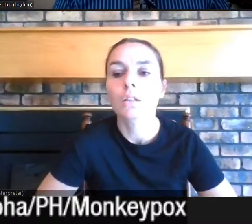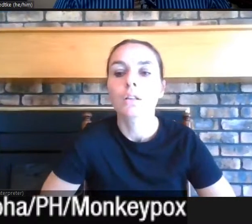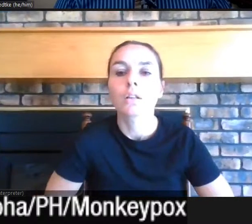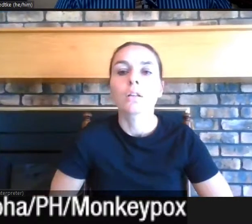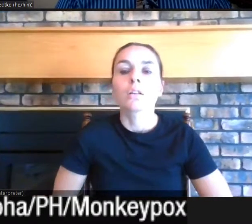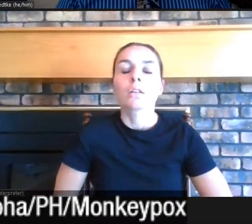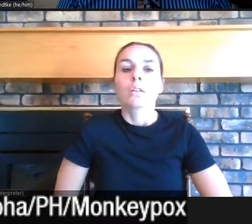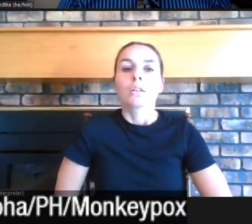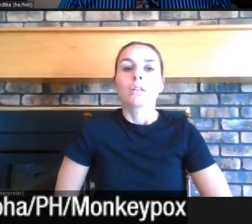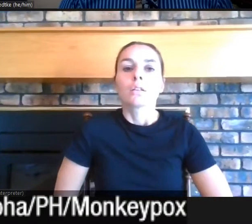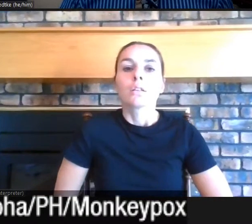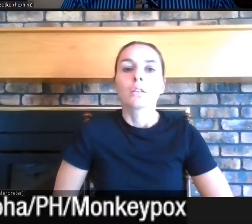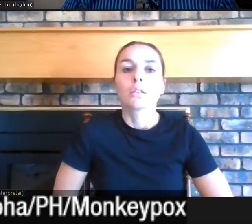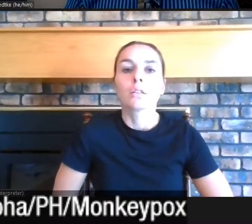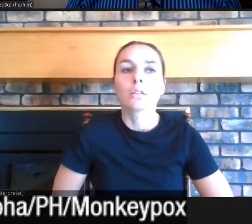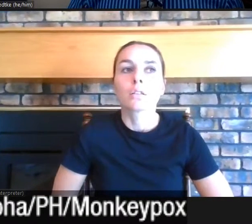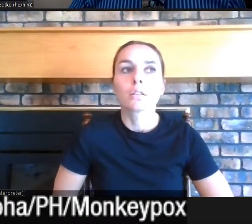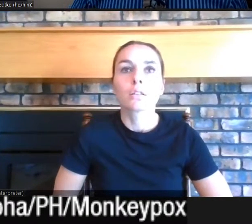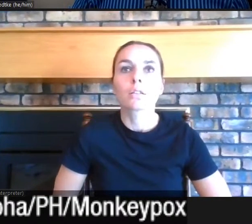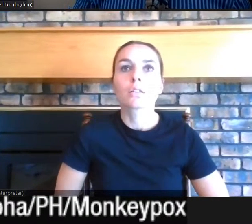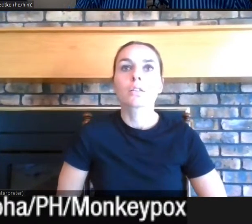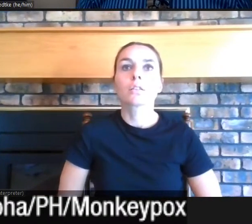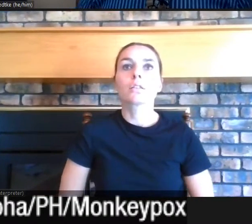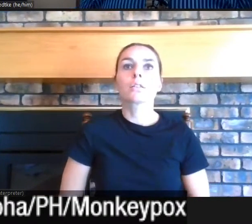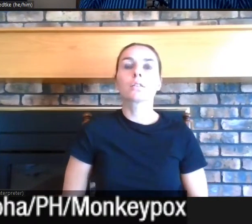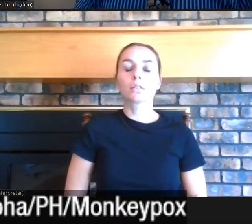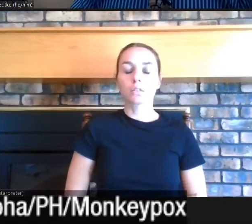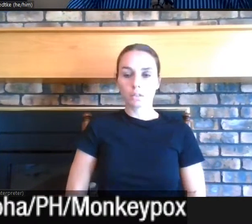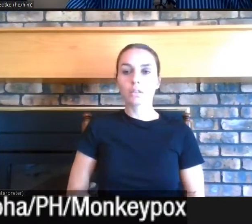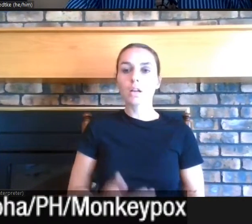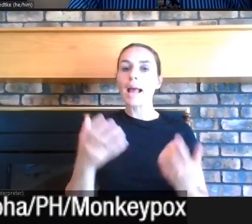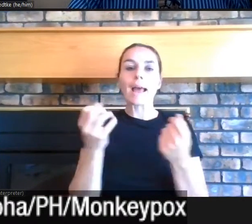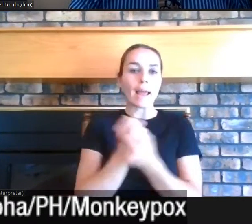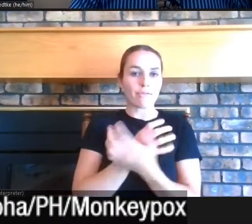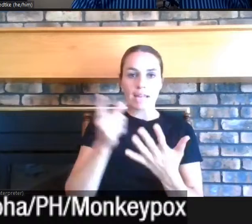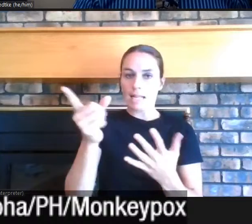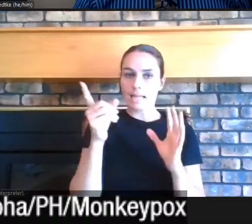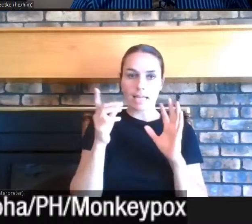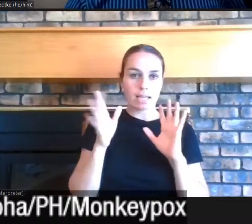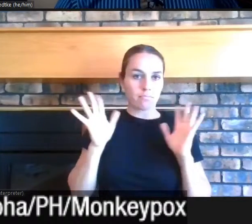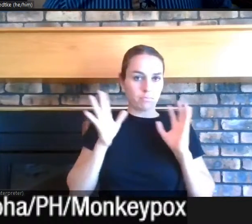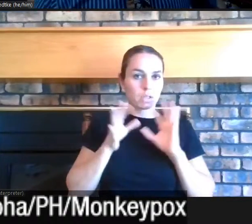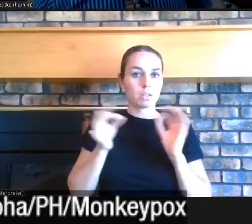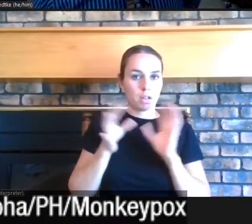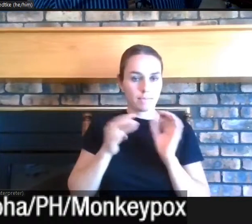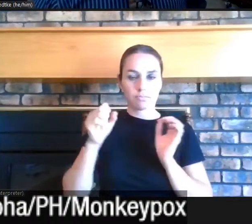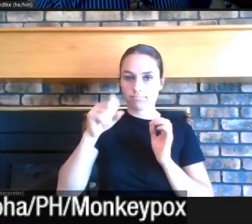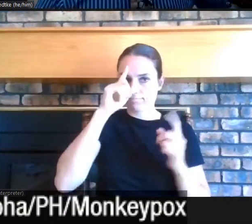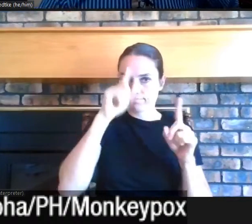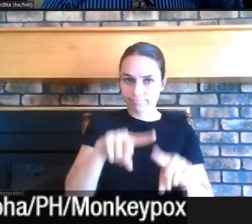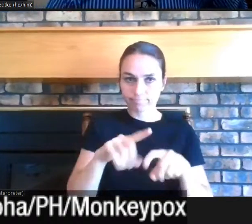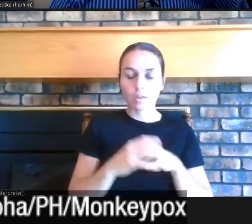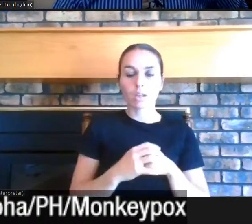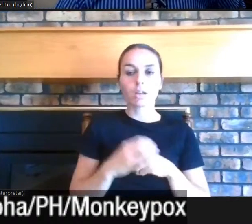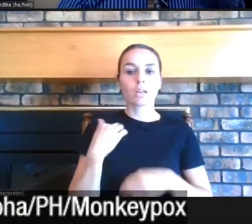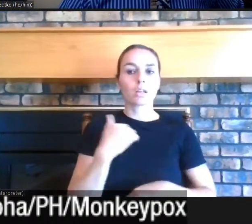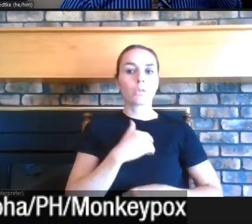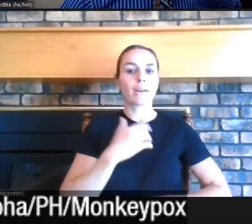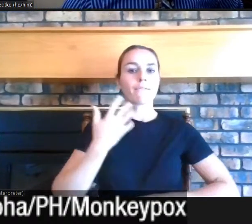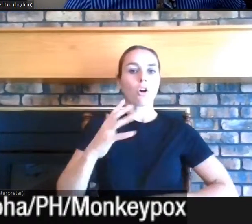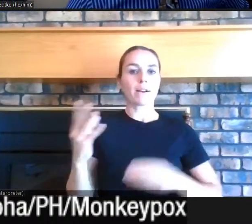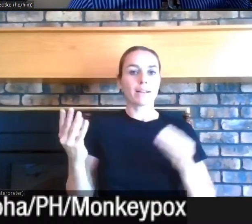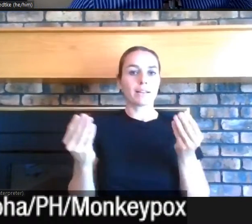Yeah, I mean, all of the things that Dr. Sidelinger mentioned, I know that we facilitate a community health